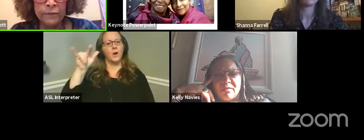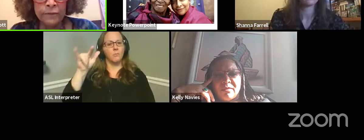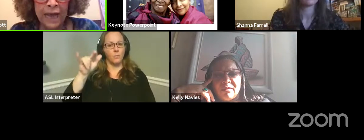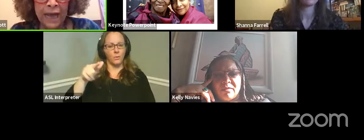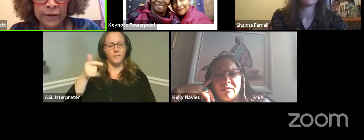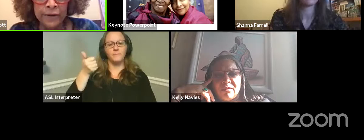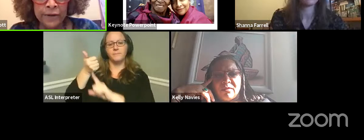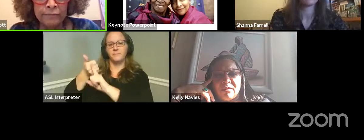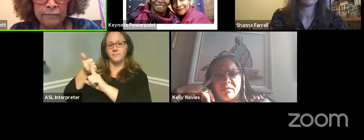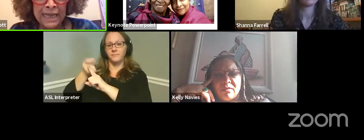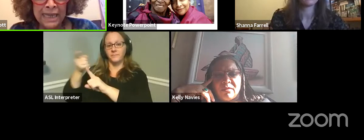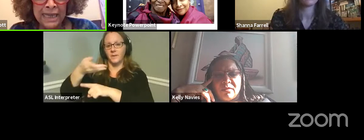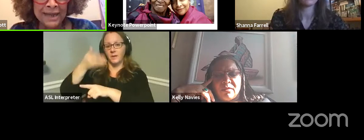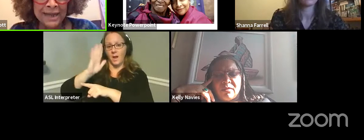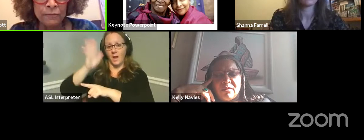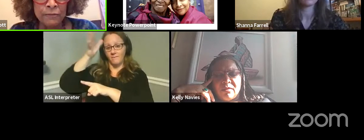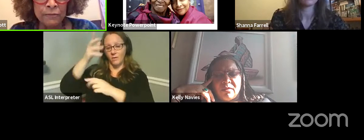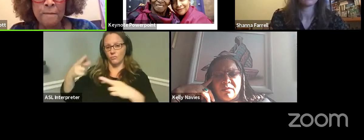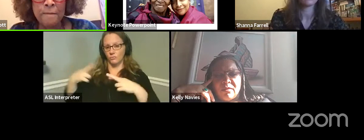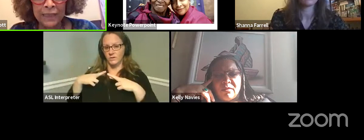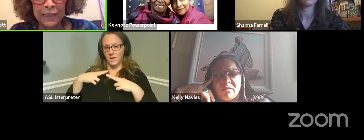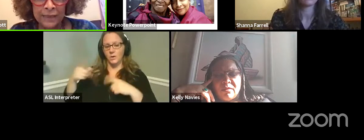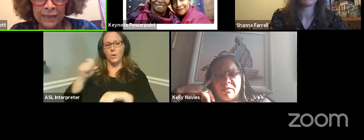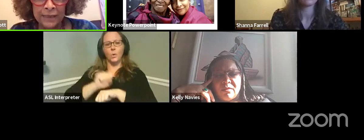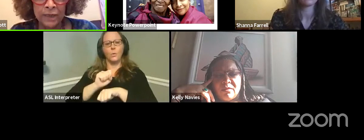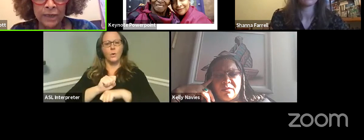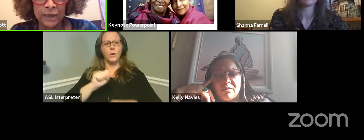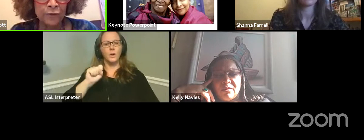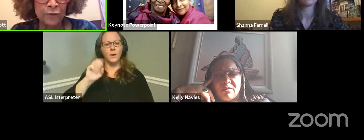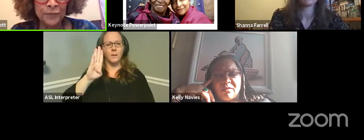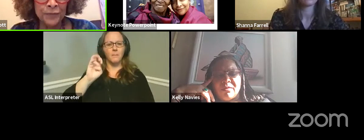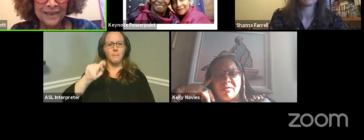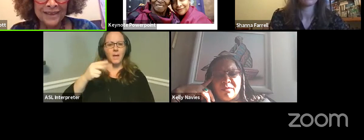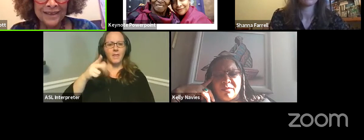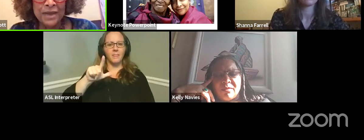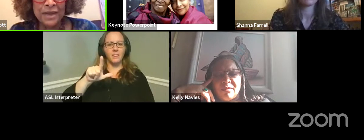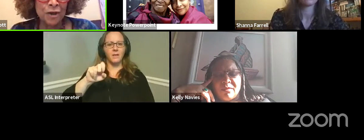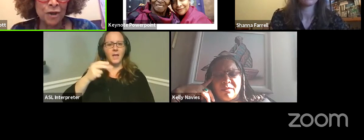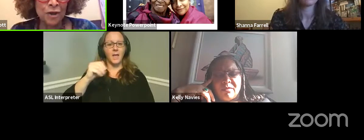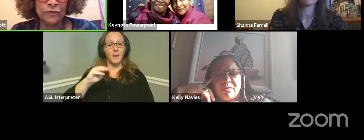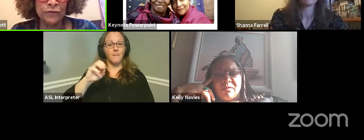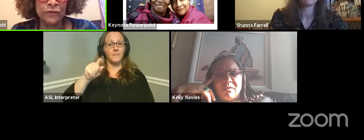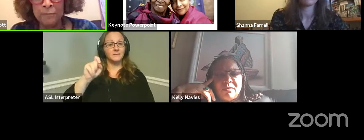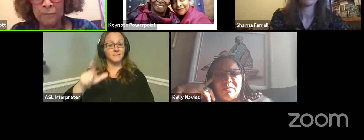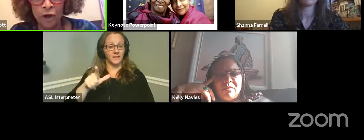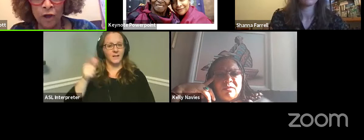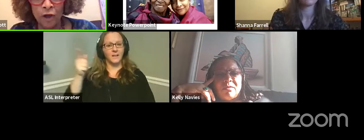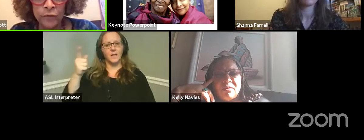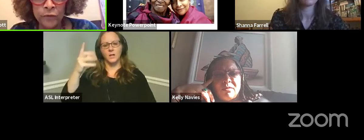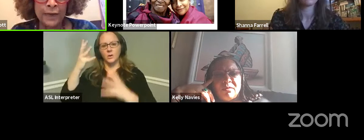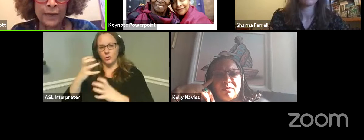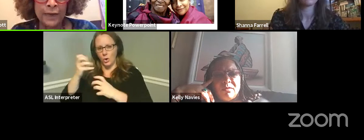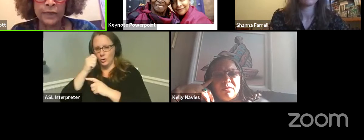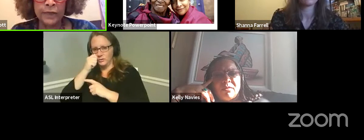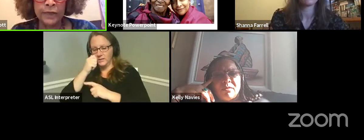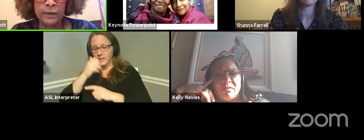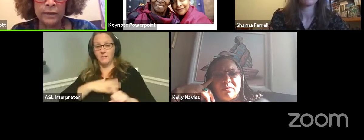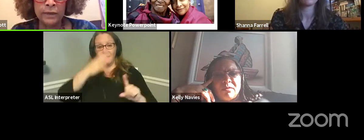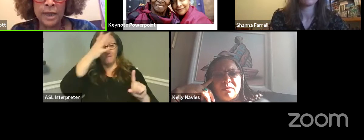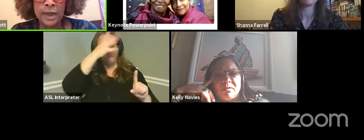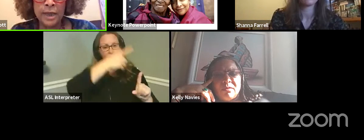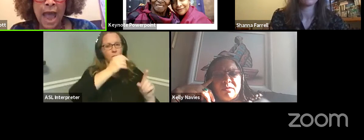He'd retired. He and my dad worked at Bethlehem Steel together. He was darker skinned. My father was lighter